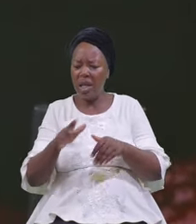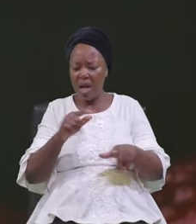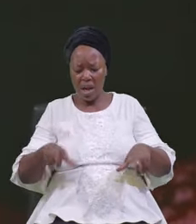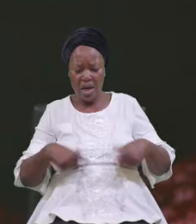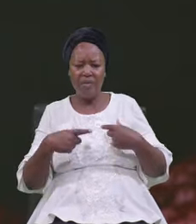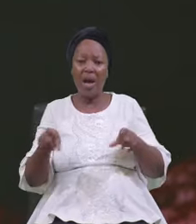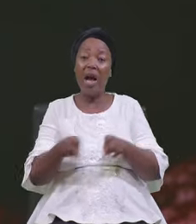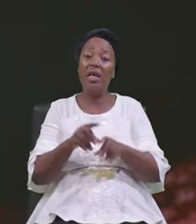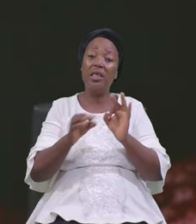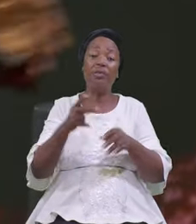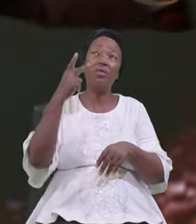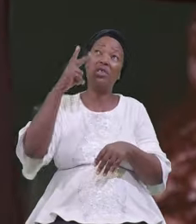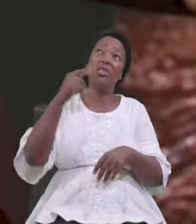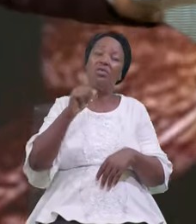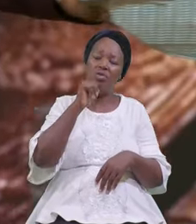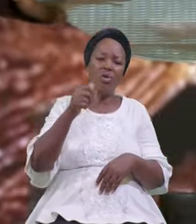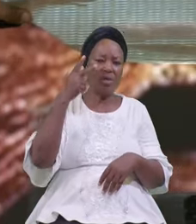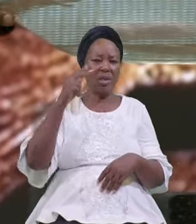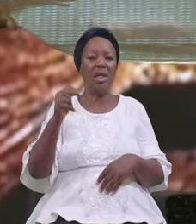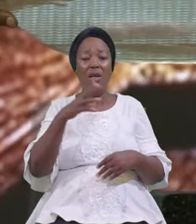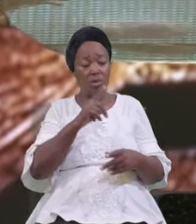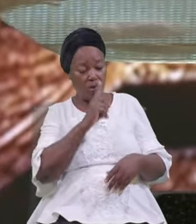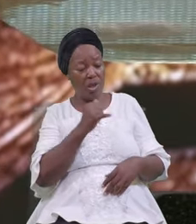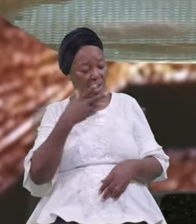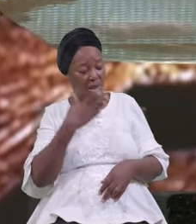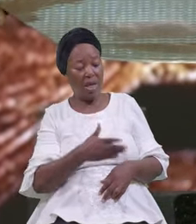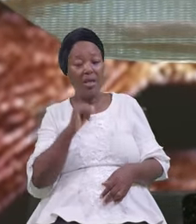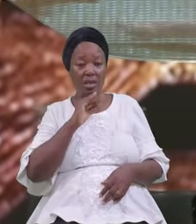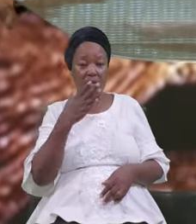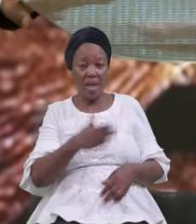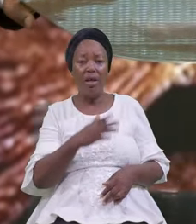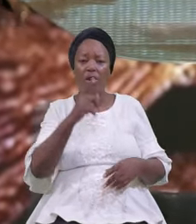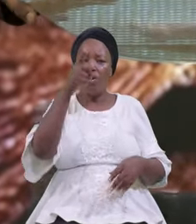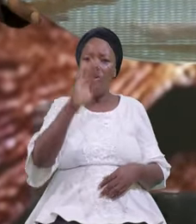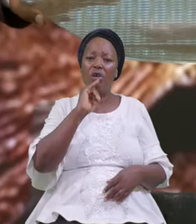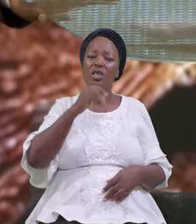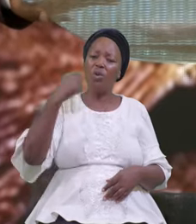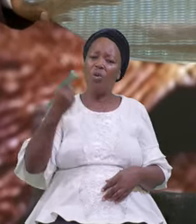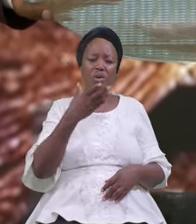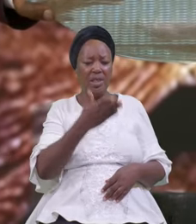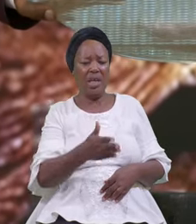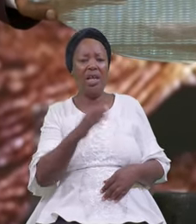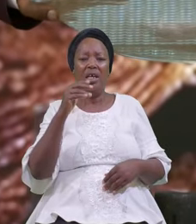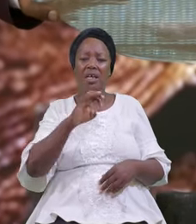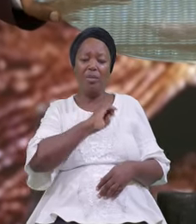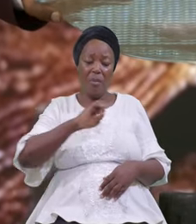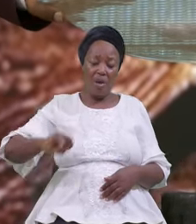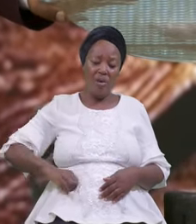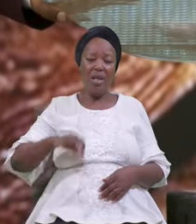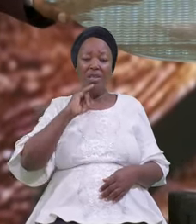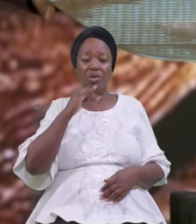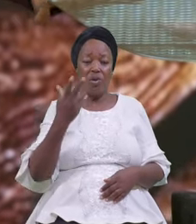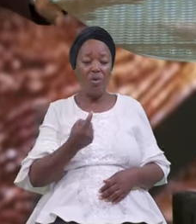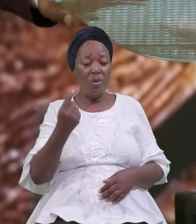if you see the invisible, actually it's there, it's there. God is always there. Emmanuel is always